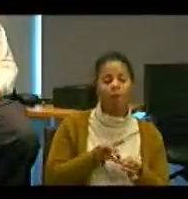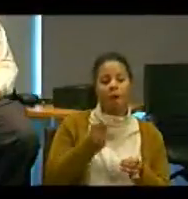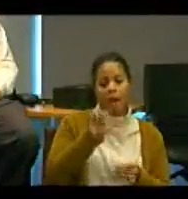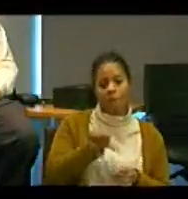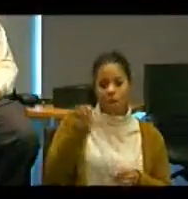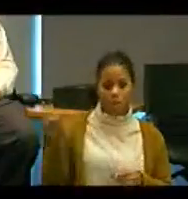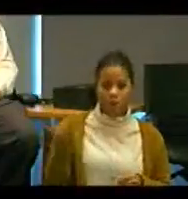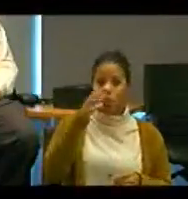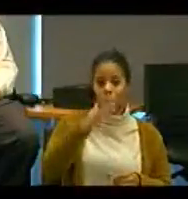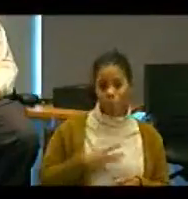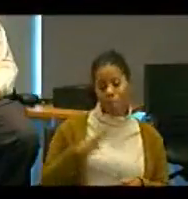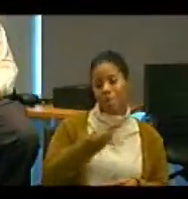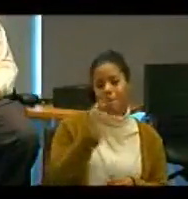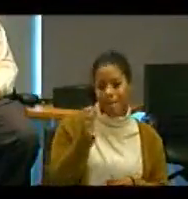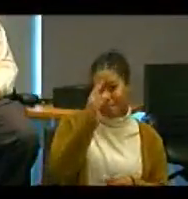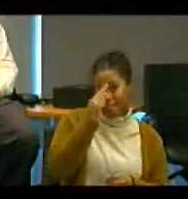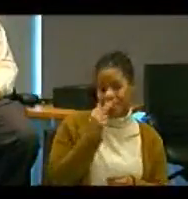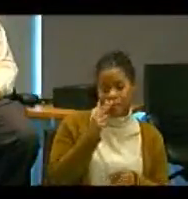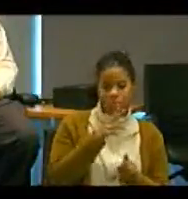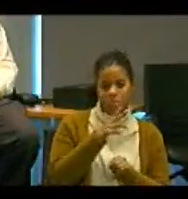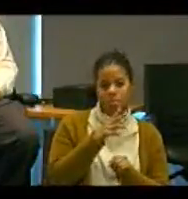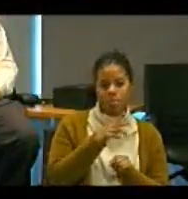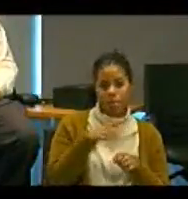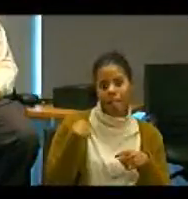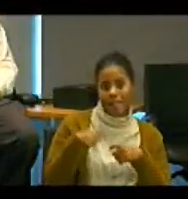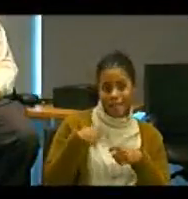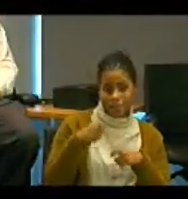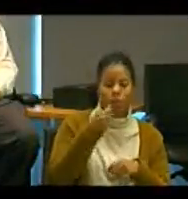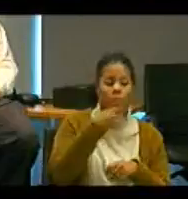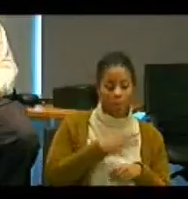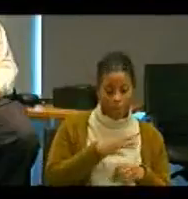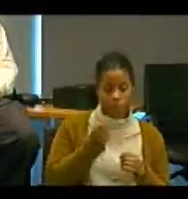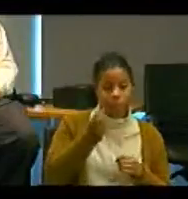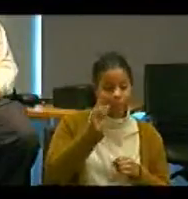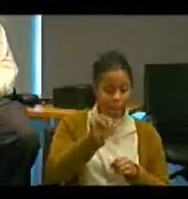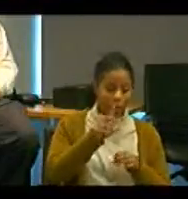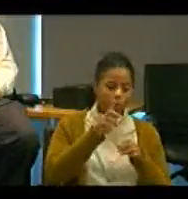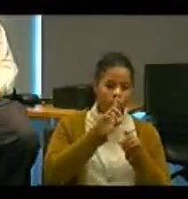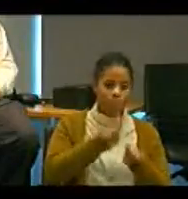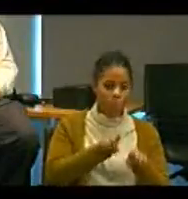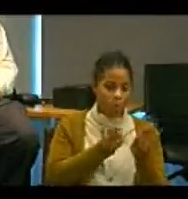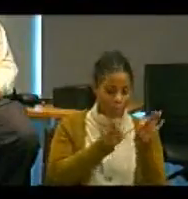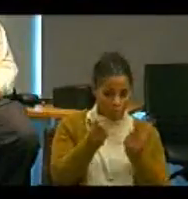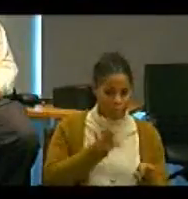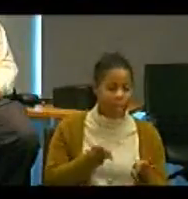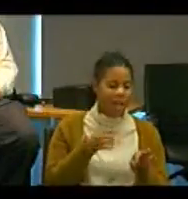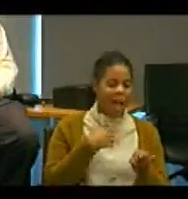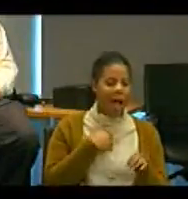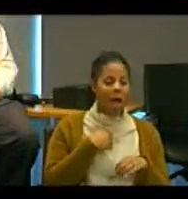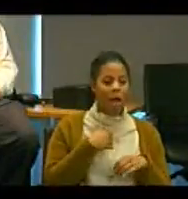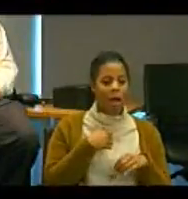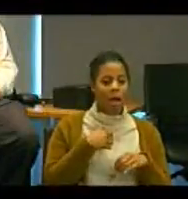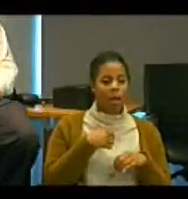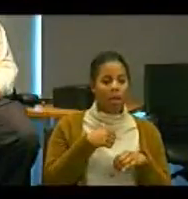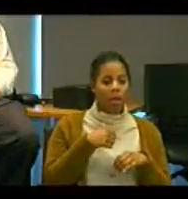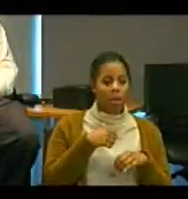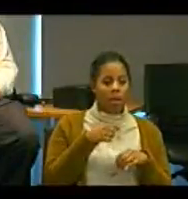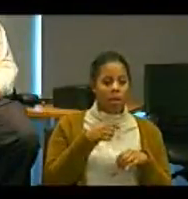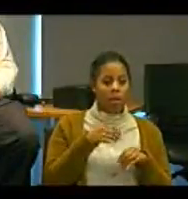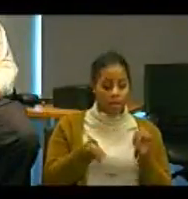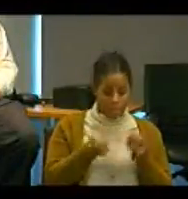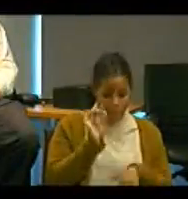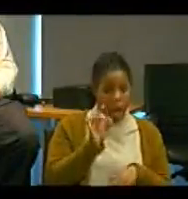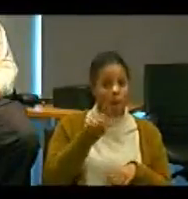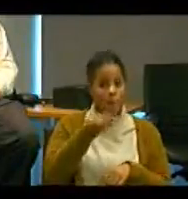school continuum. In this report, and data shared in my written statement, the Institute found that Black girls with